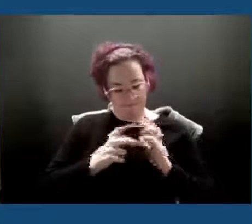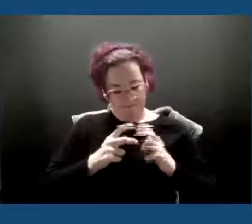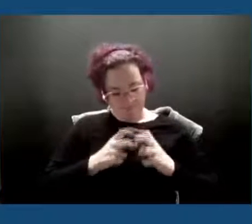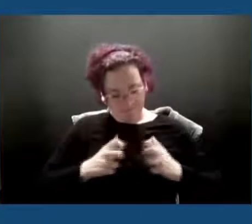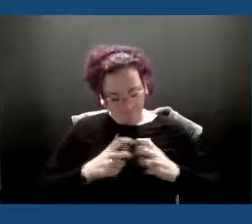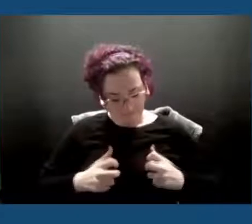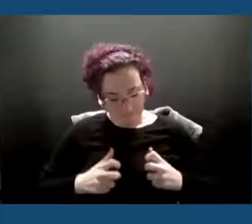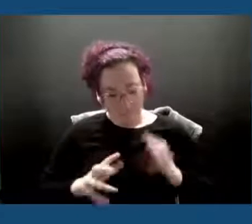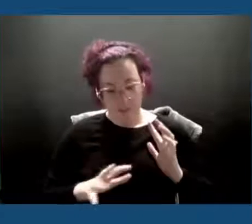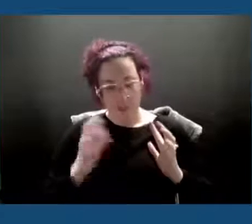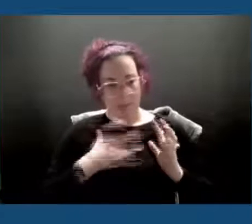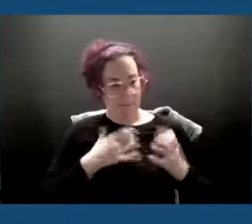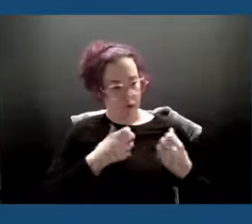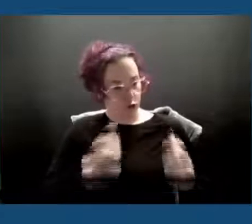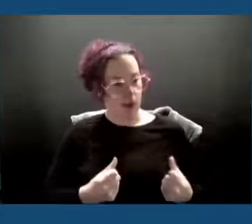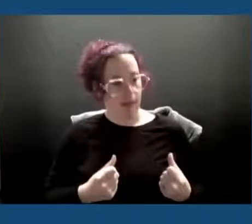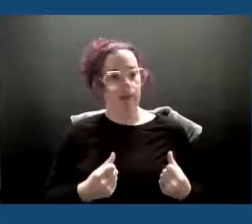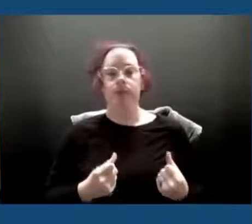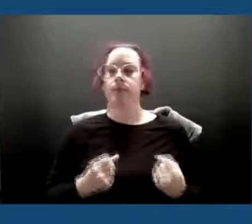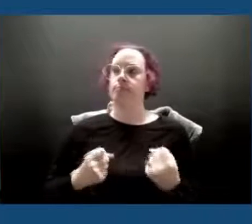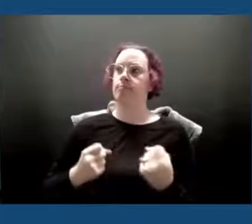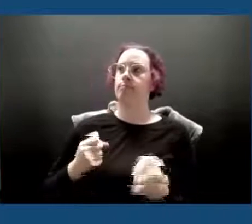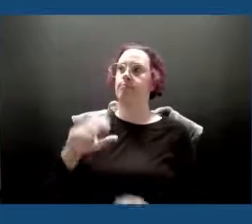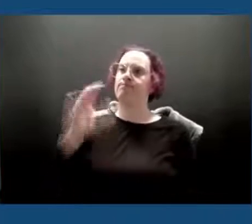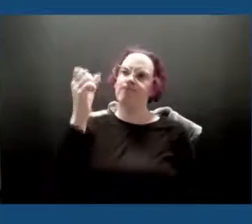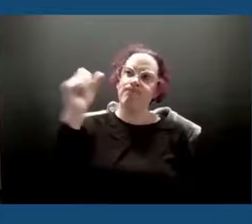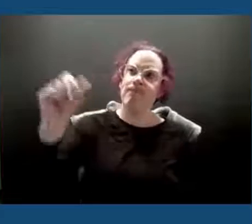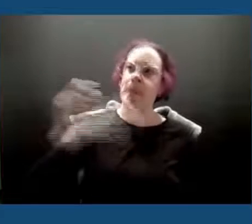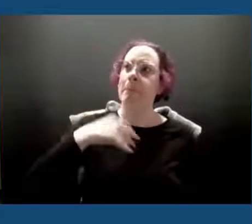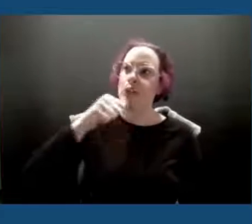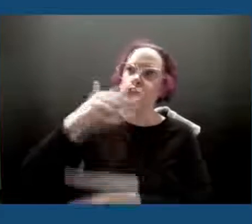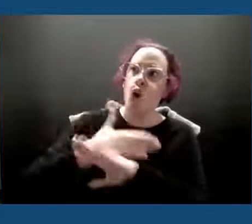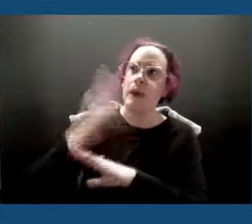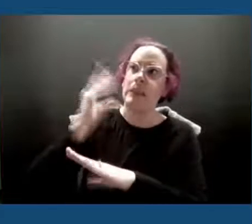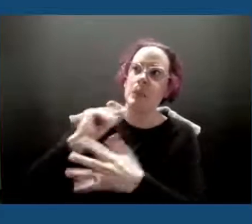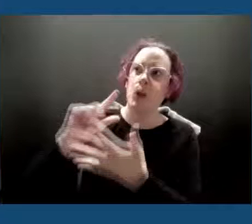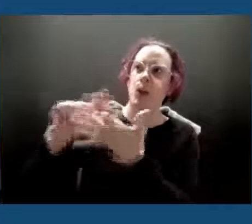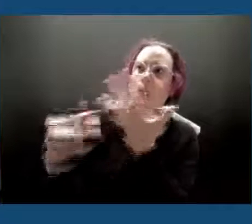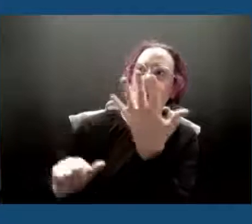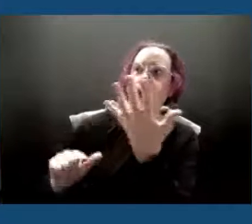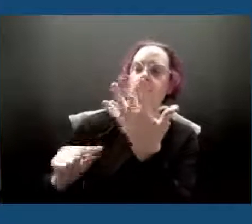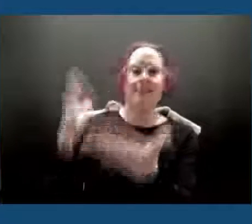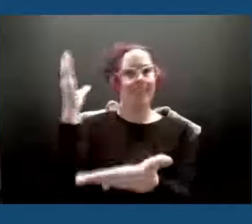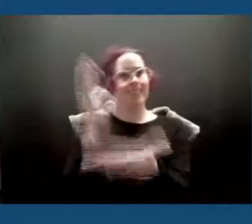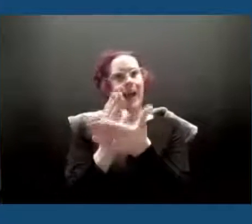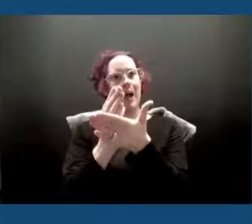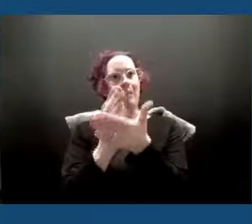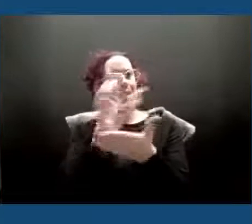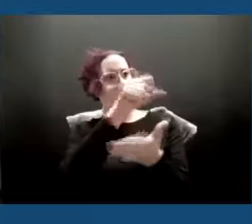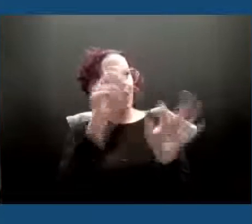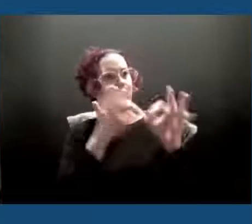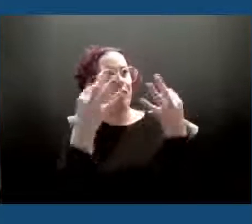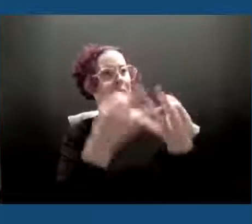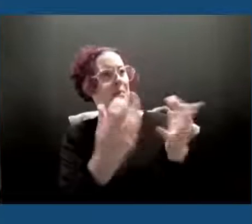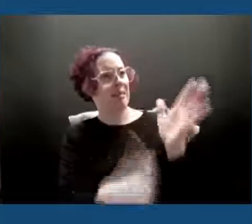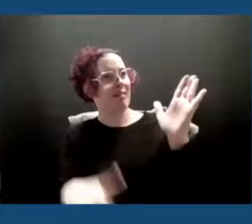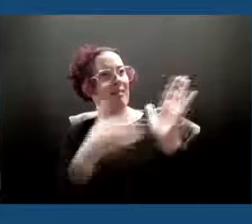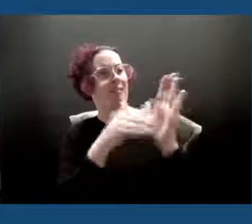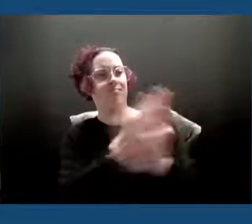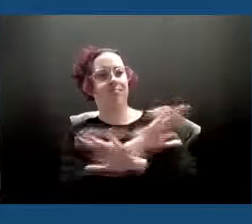to use her voice on behalf of her daughter to make sure that no other family has to endure what her family